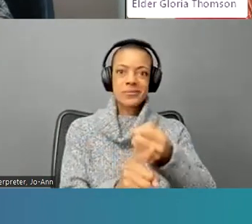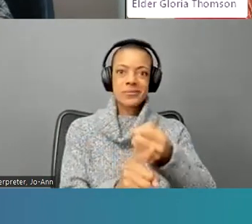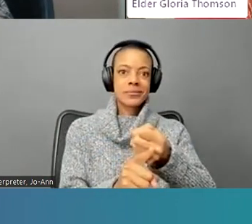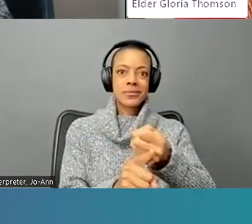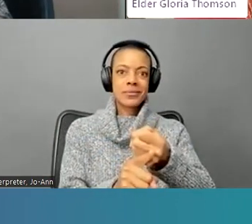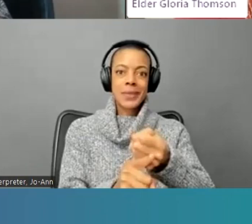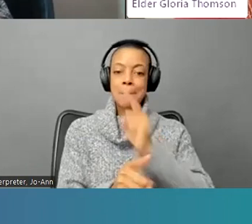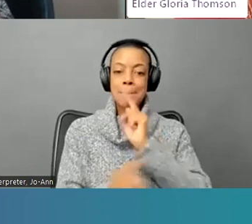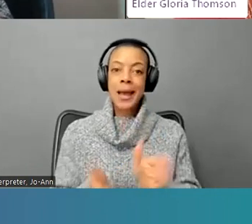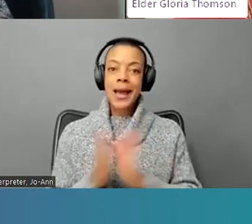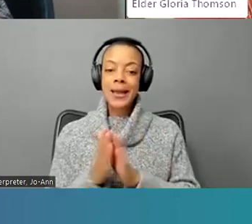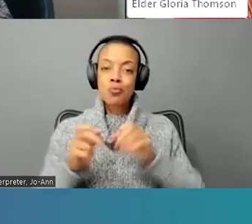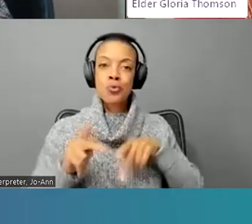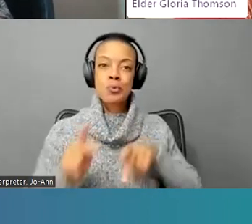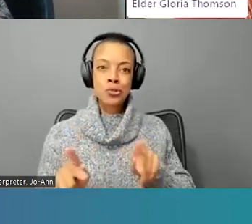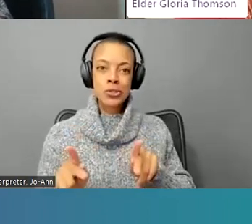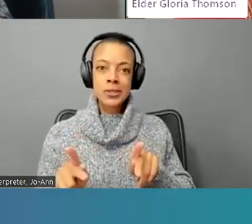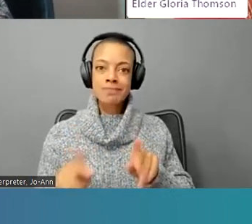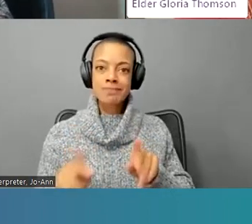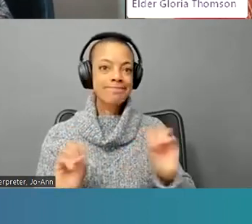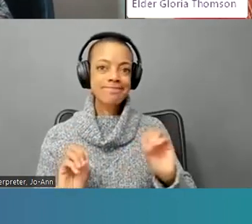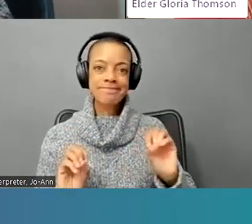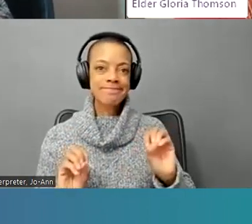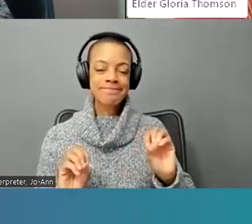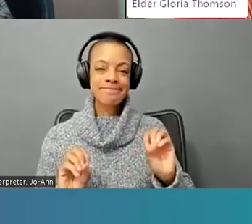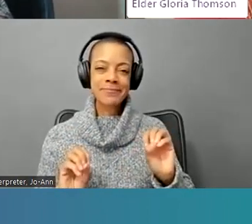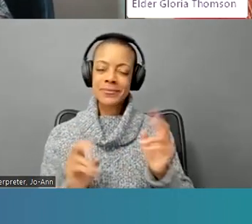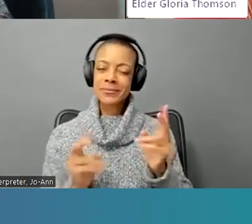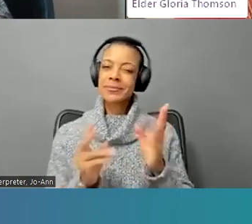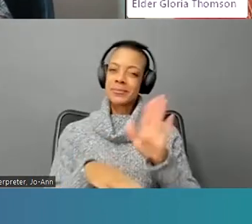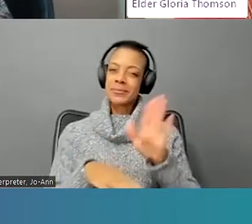permission. Mm-hmm. So I think that's really important, and